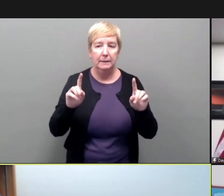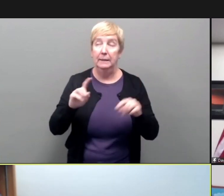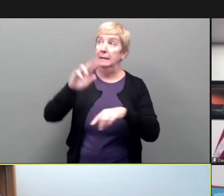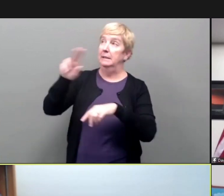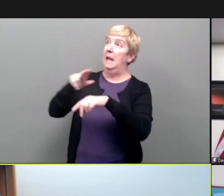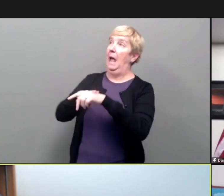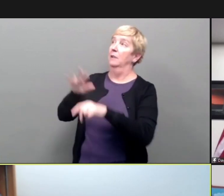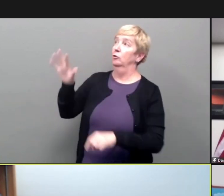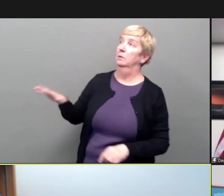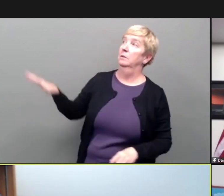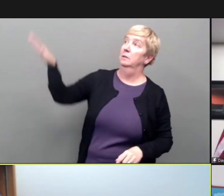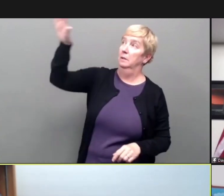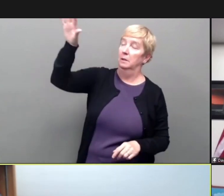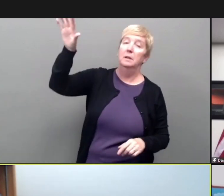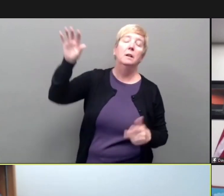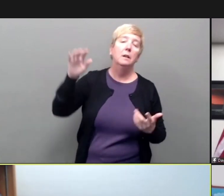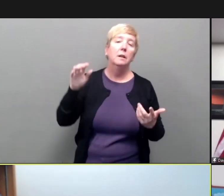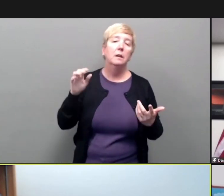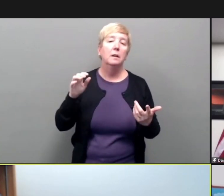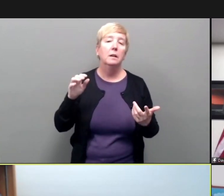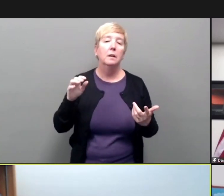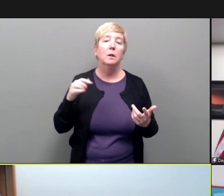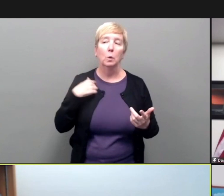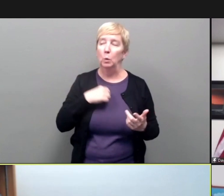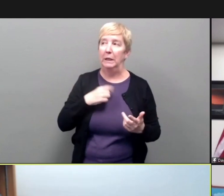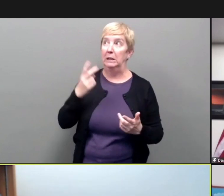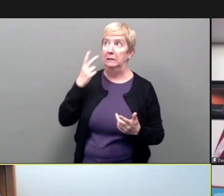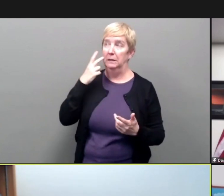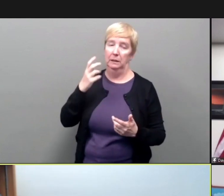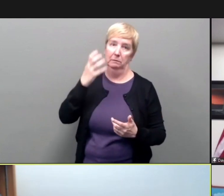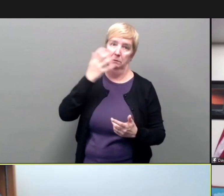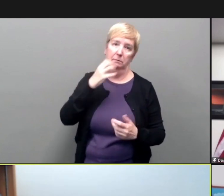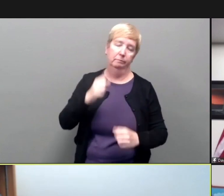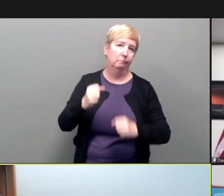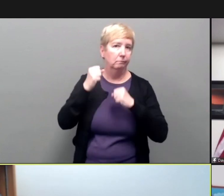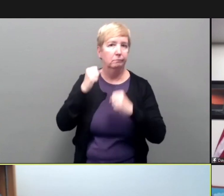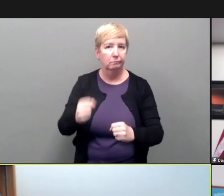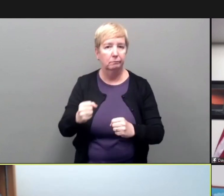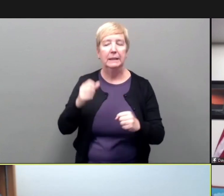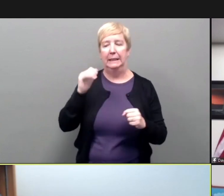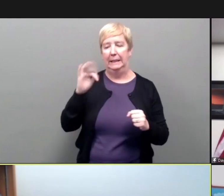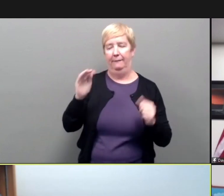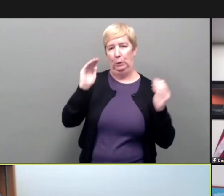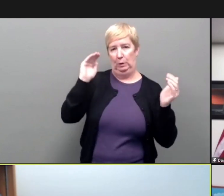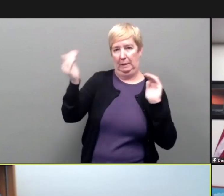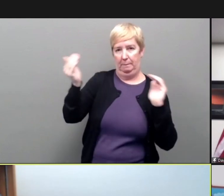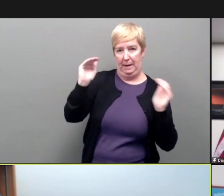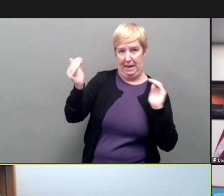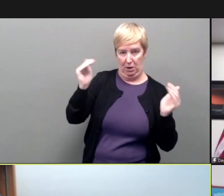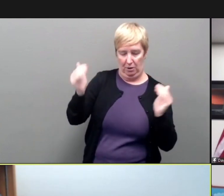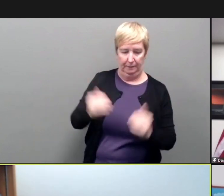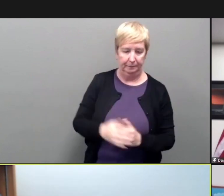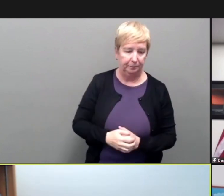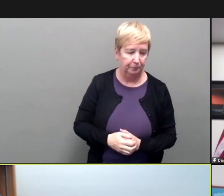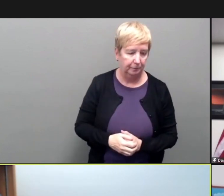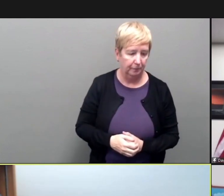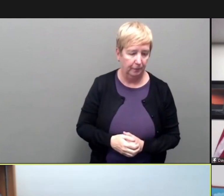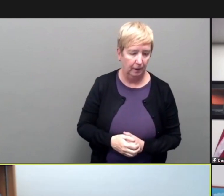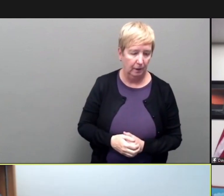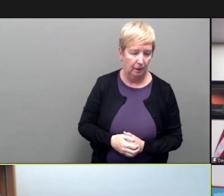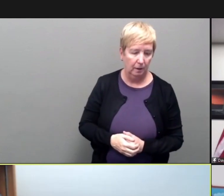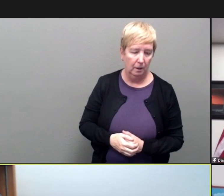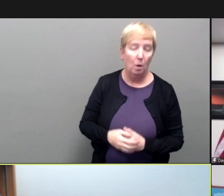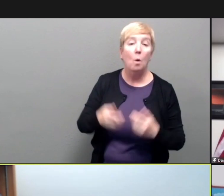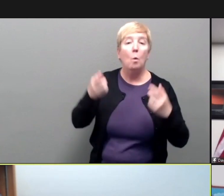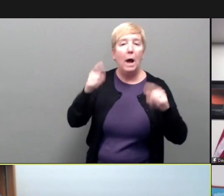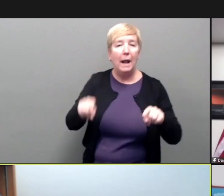nationally, the trend is really, really striking if you compare what happened a